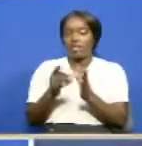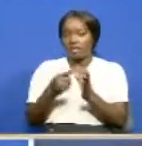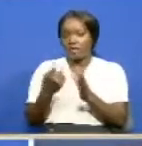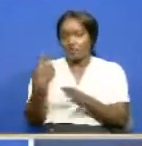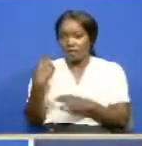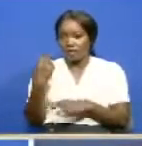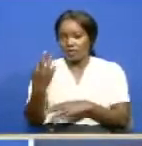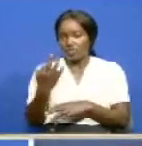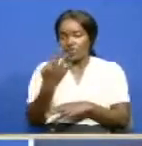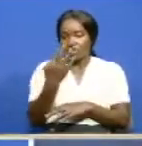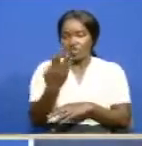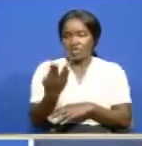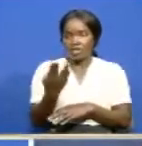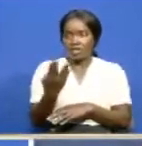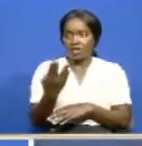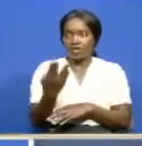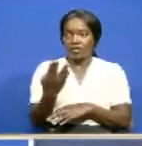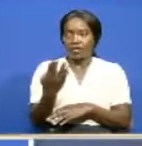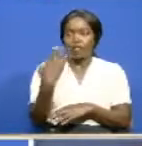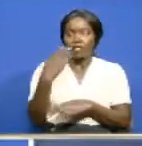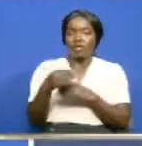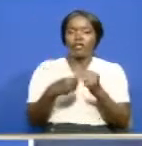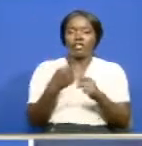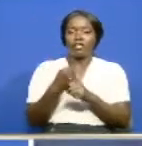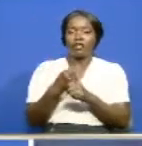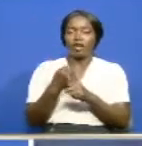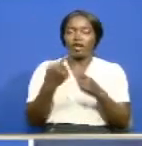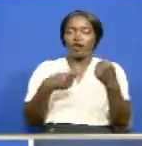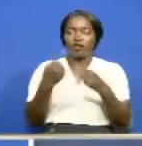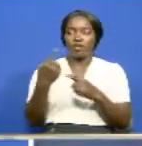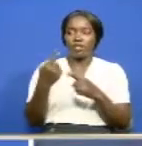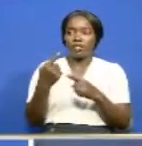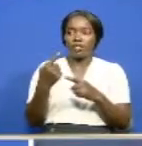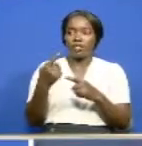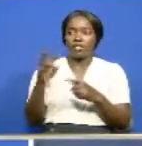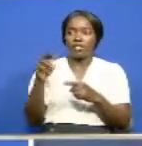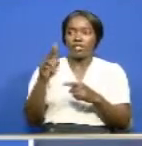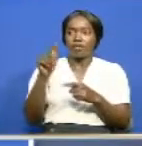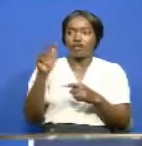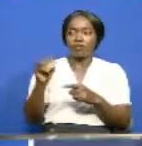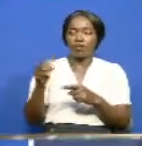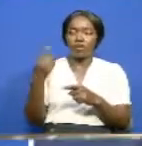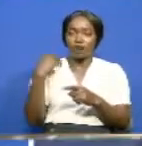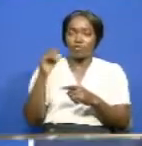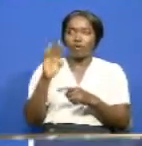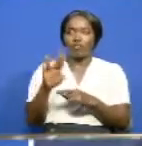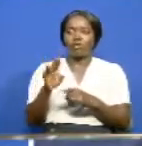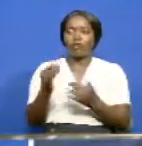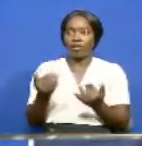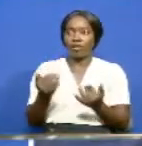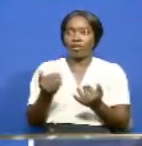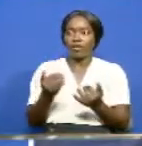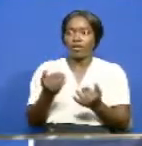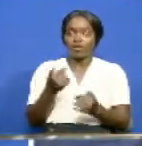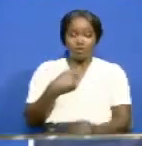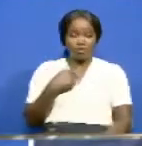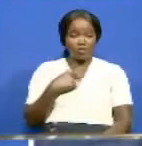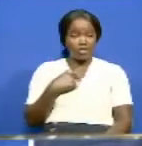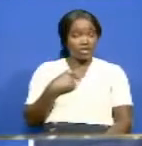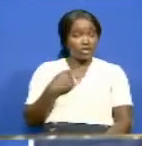Mwaura completed the podium dash. Last year's main runners-up, Gideon Rutto, was beaten to the fourth position.